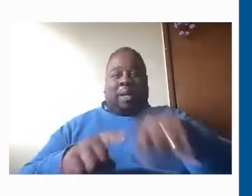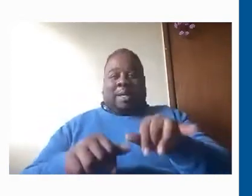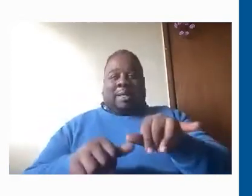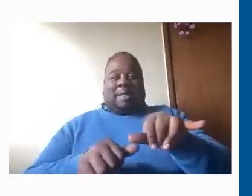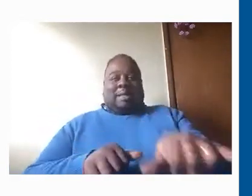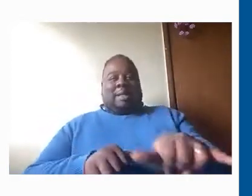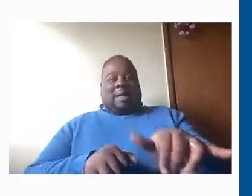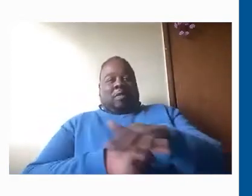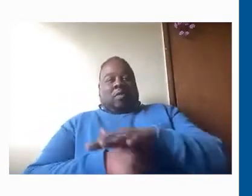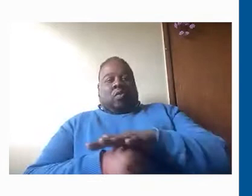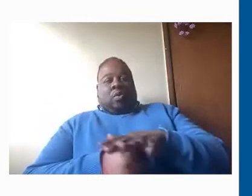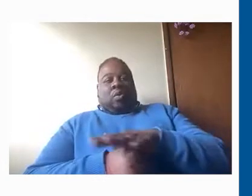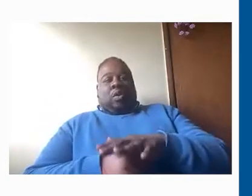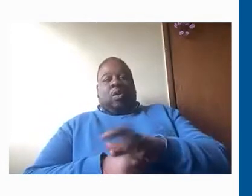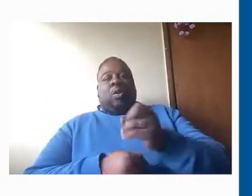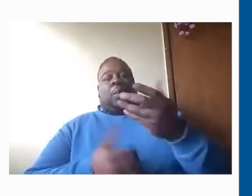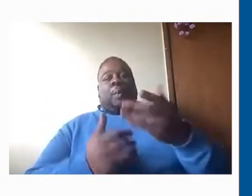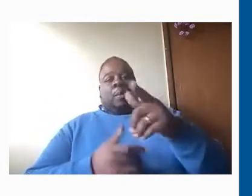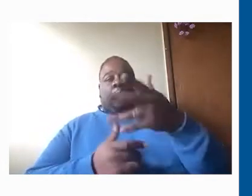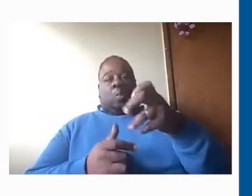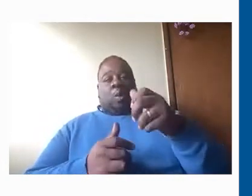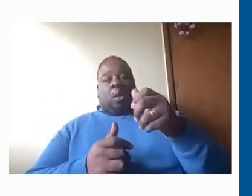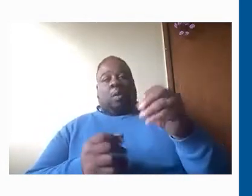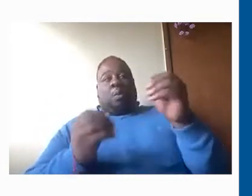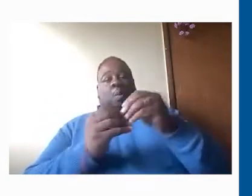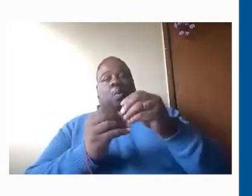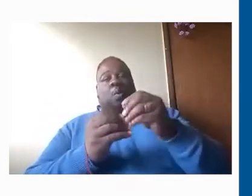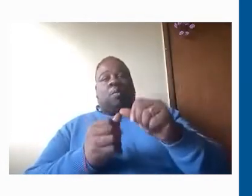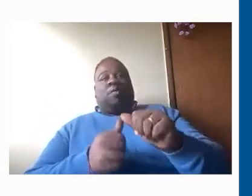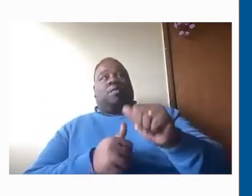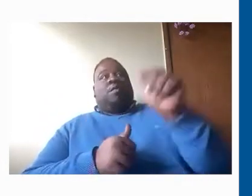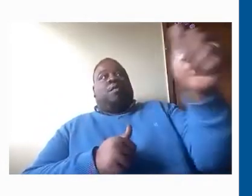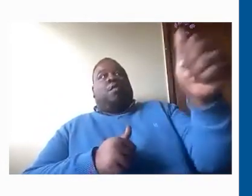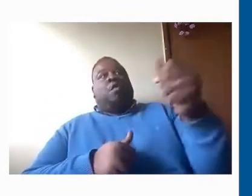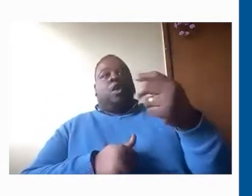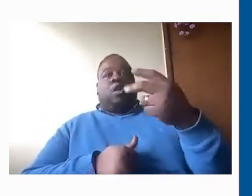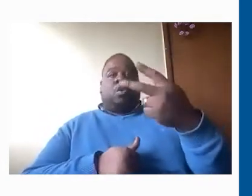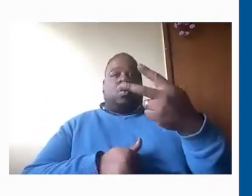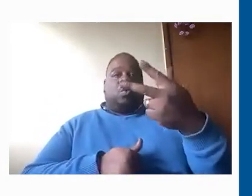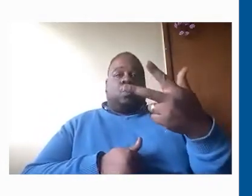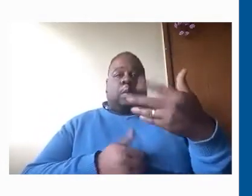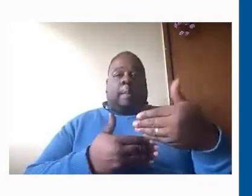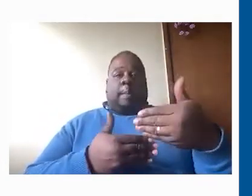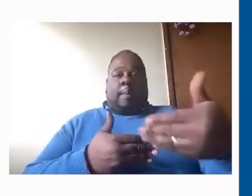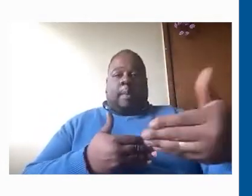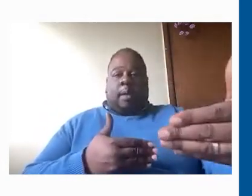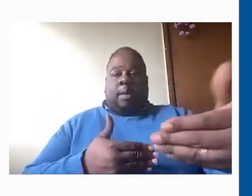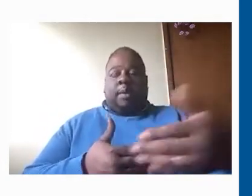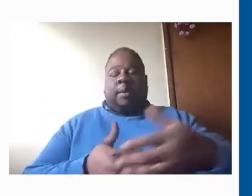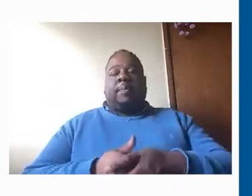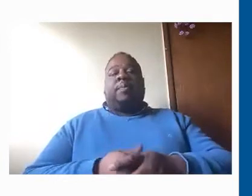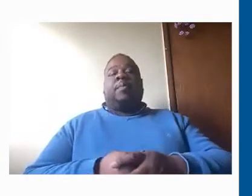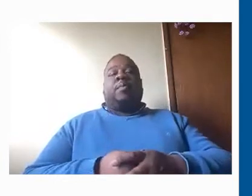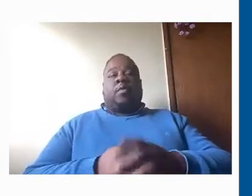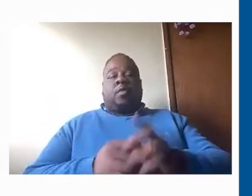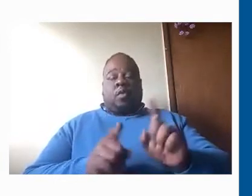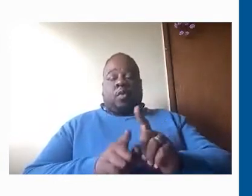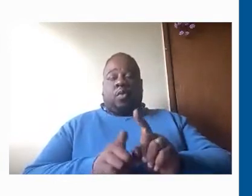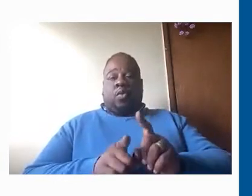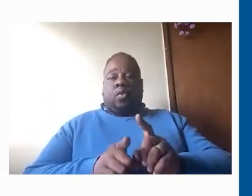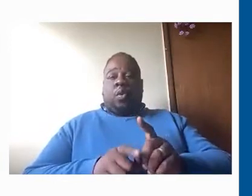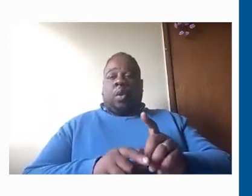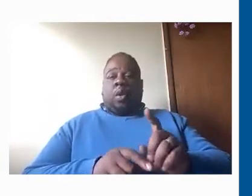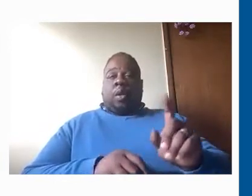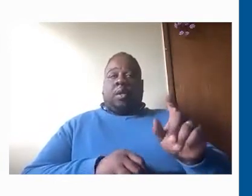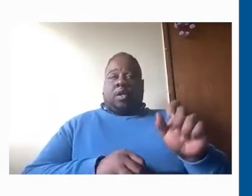idea, maybe going a few blocks away. A lot of businesses, organizations, employers will have meeting places,